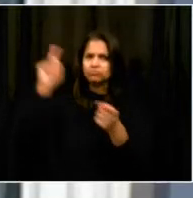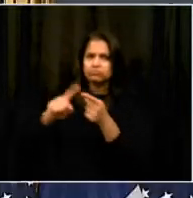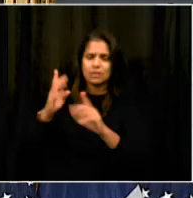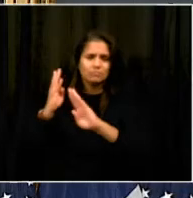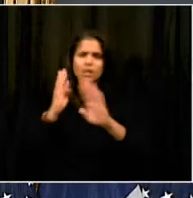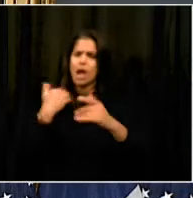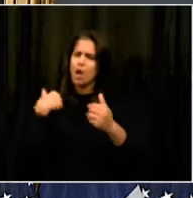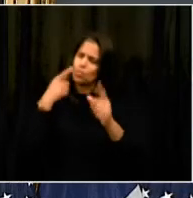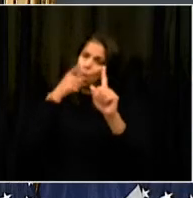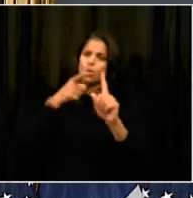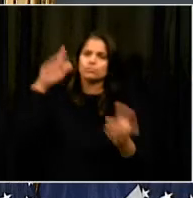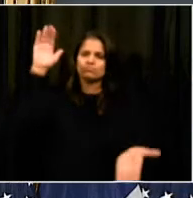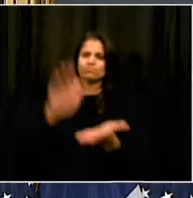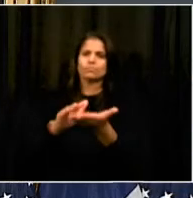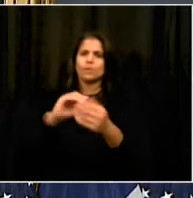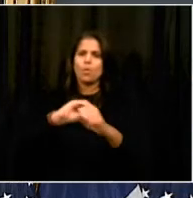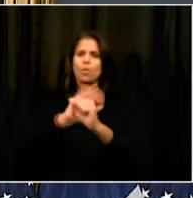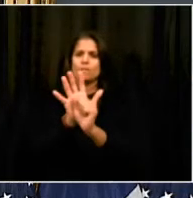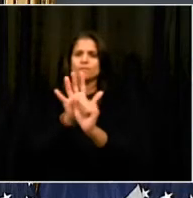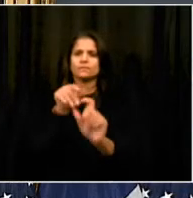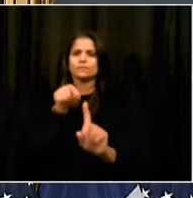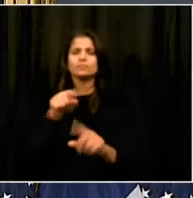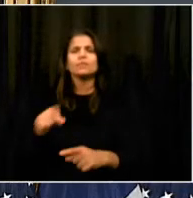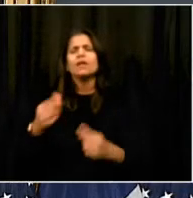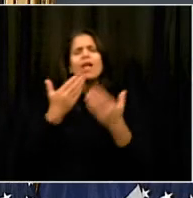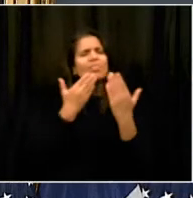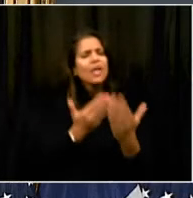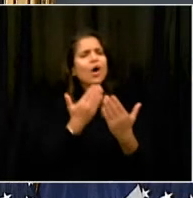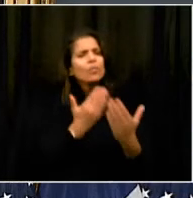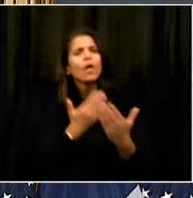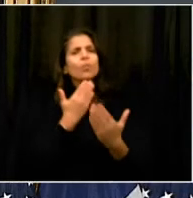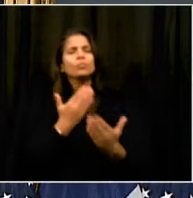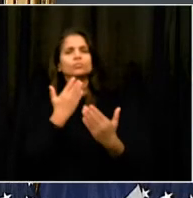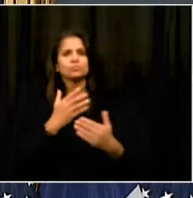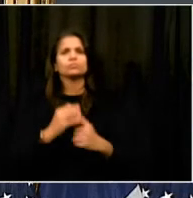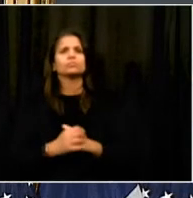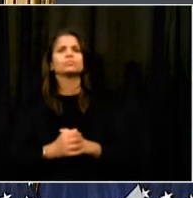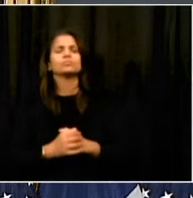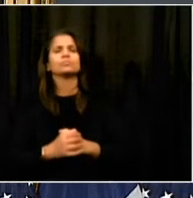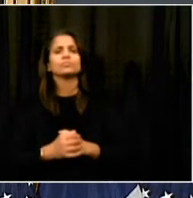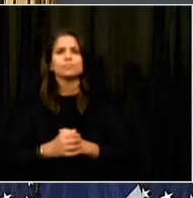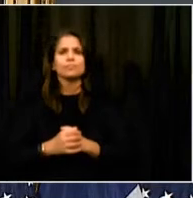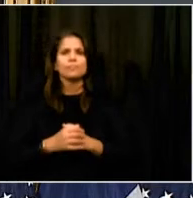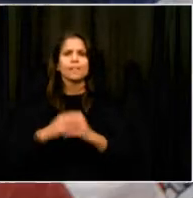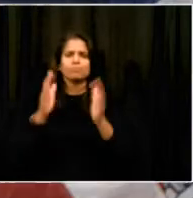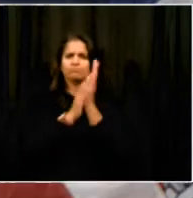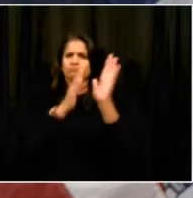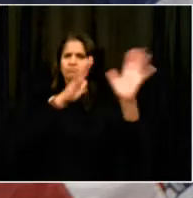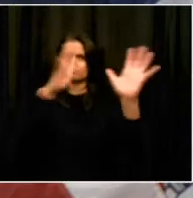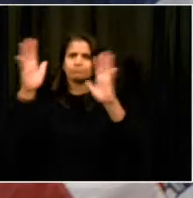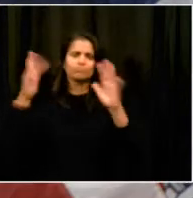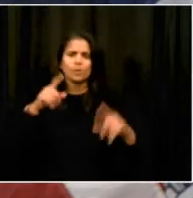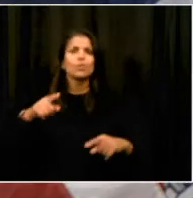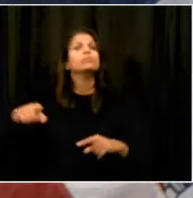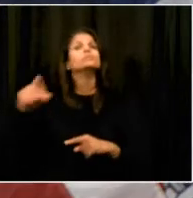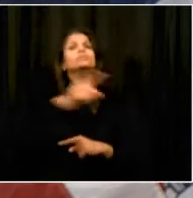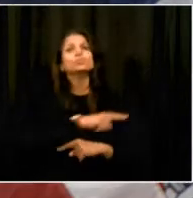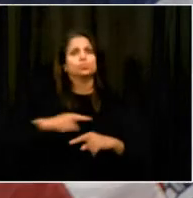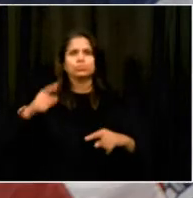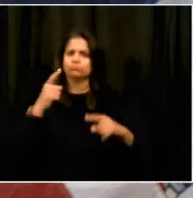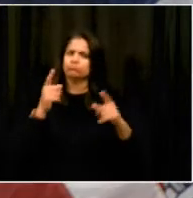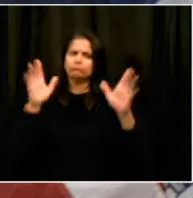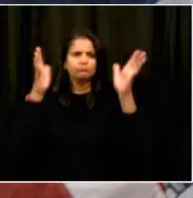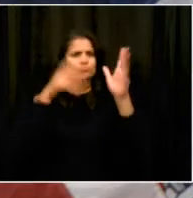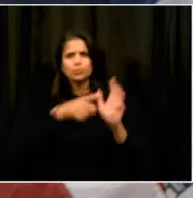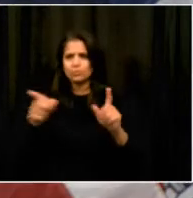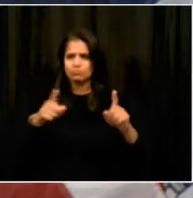wanted to say everyone who's part of the Test and Trace Corps has been doing amazing work. And it's going to be more